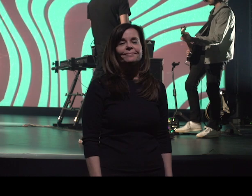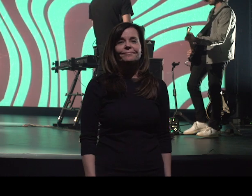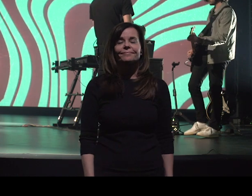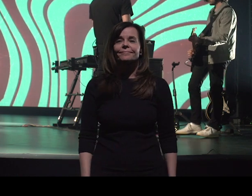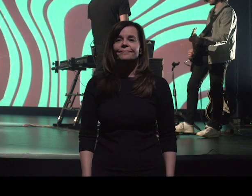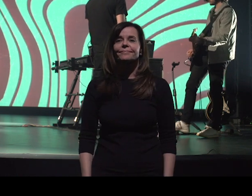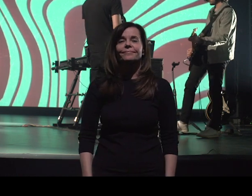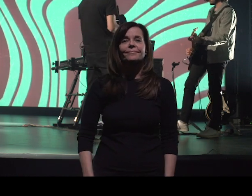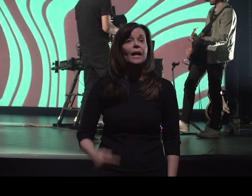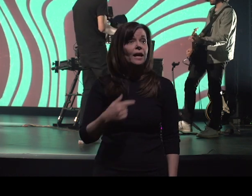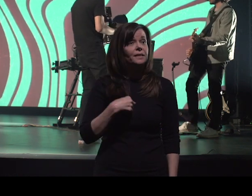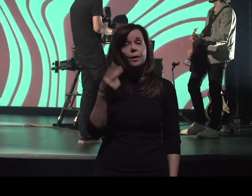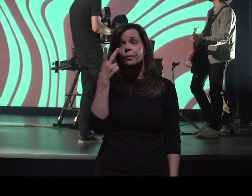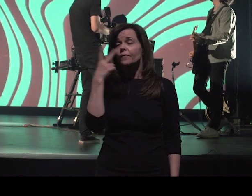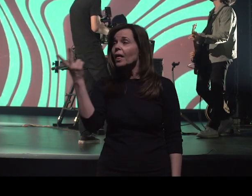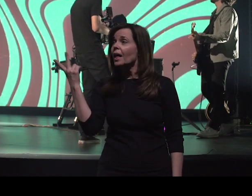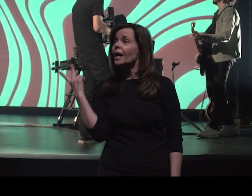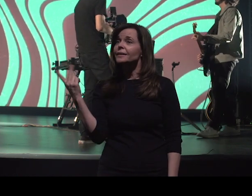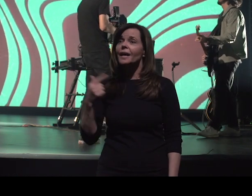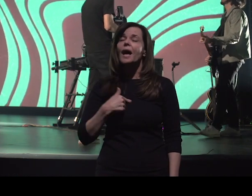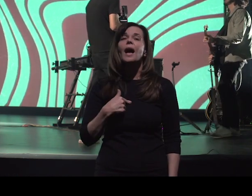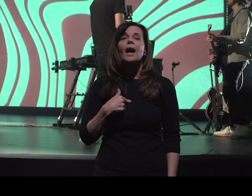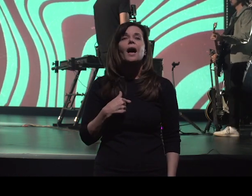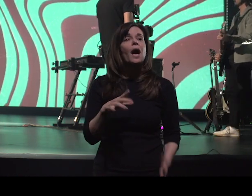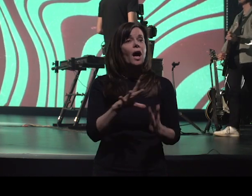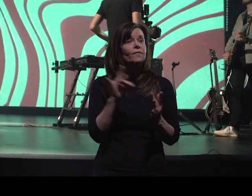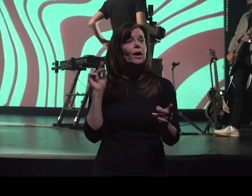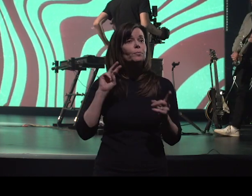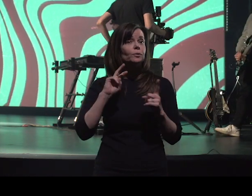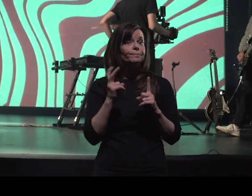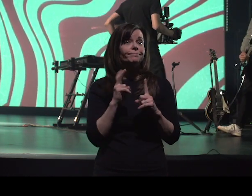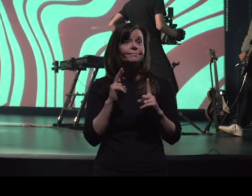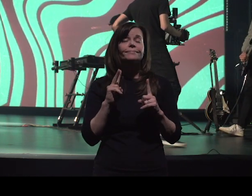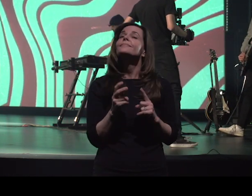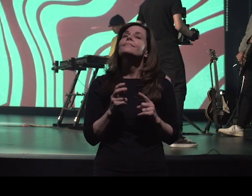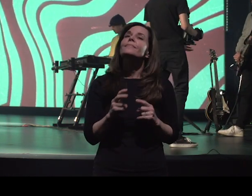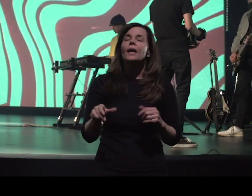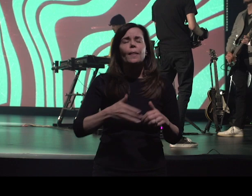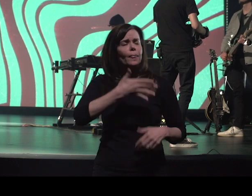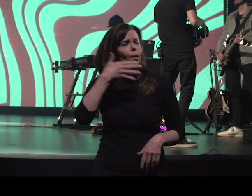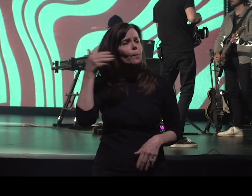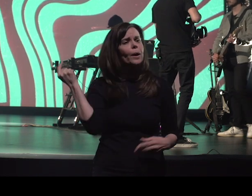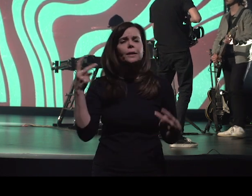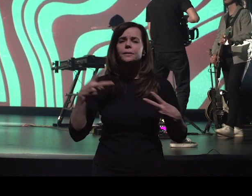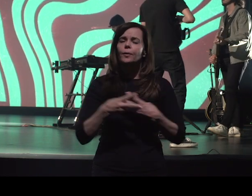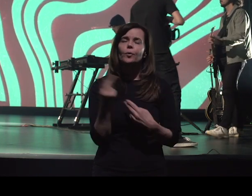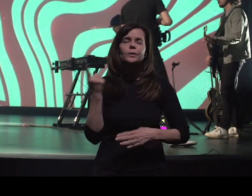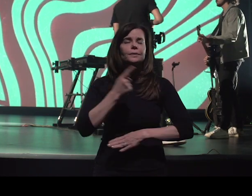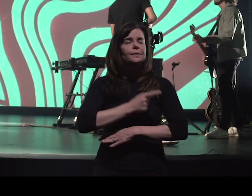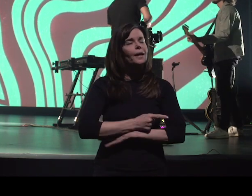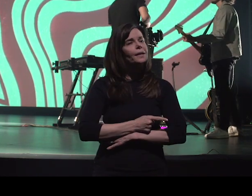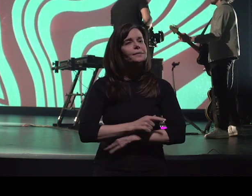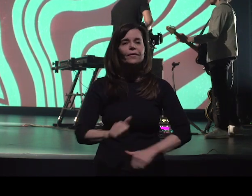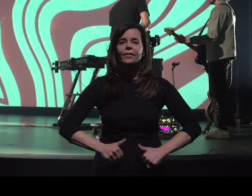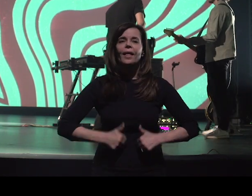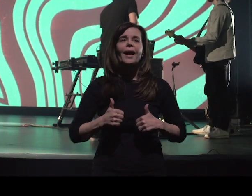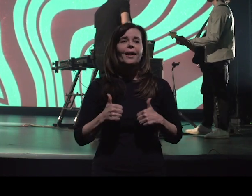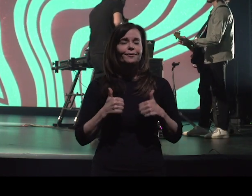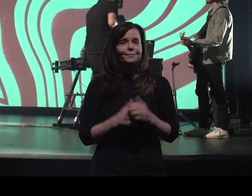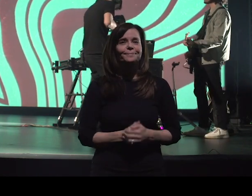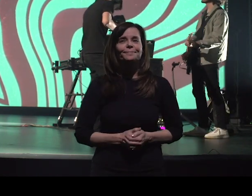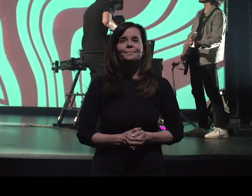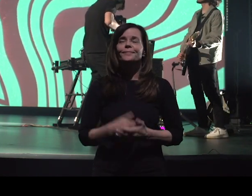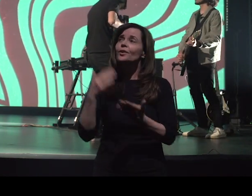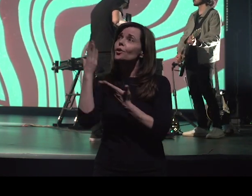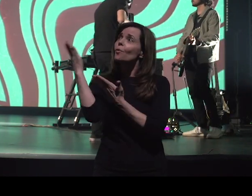As I reflect, I find perspective. You're in the best and worst days of this life.